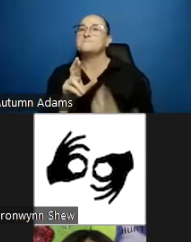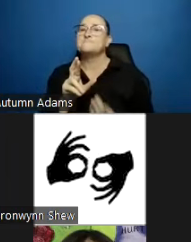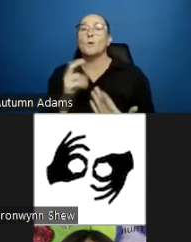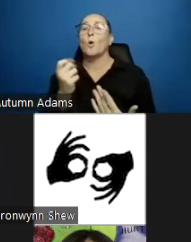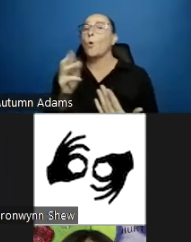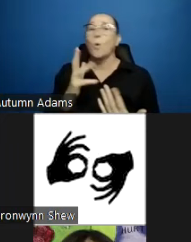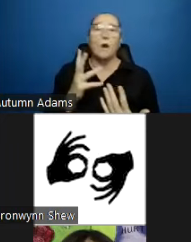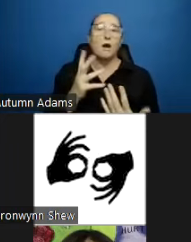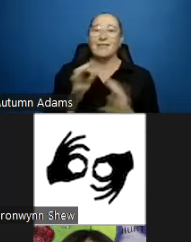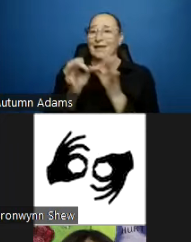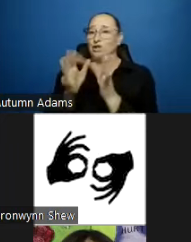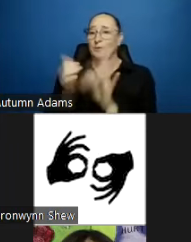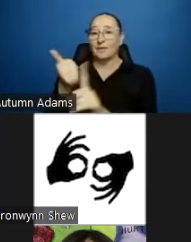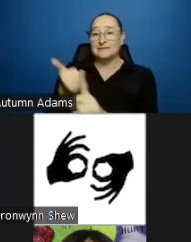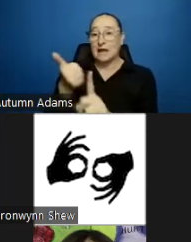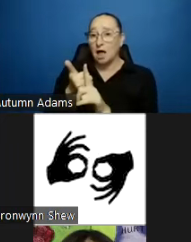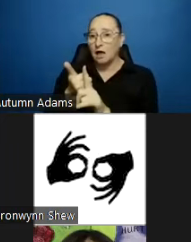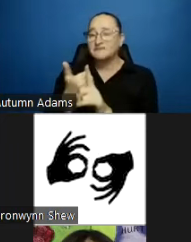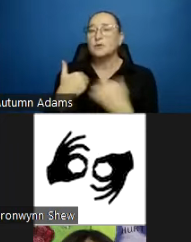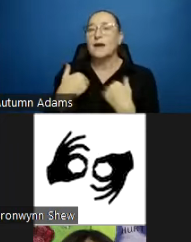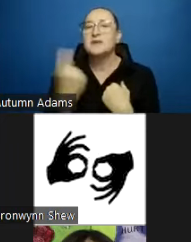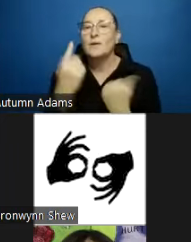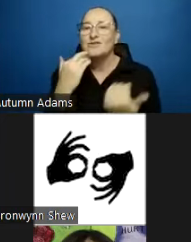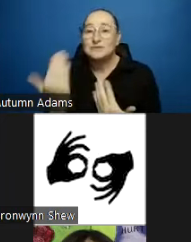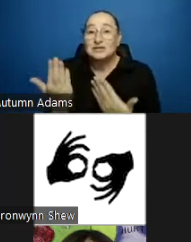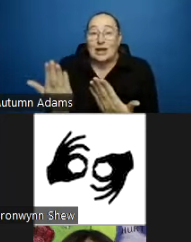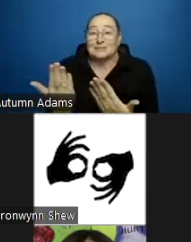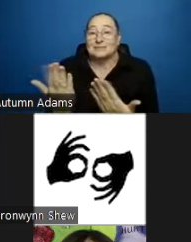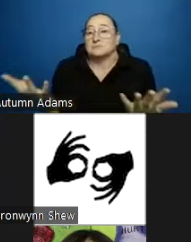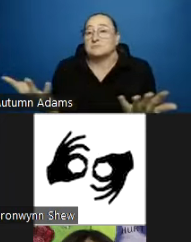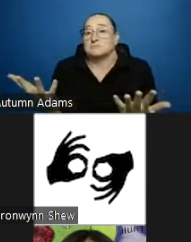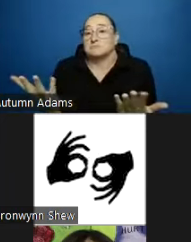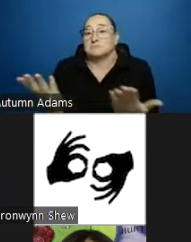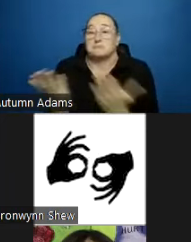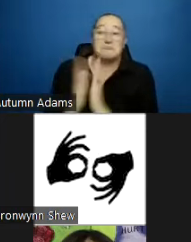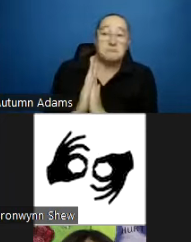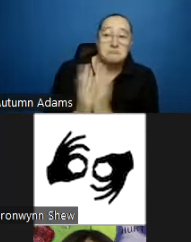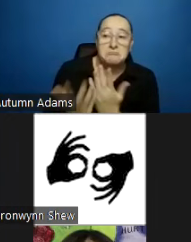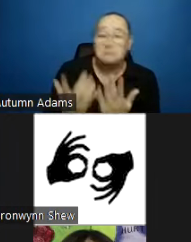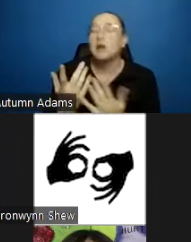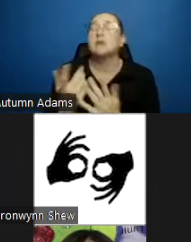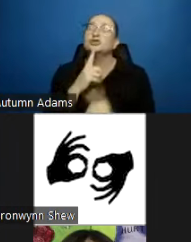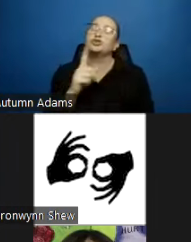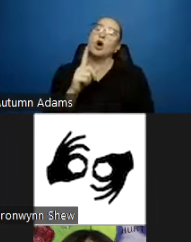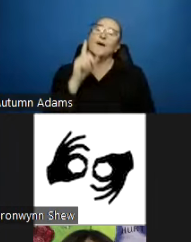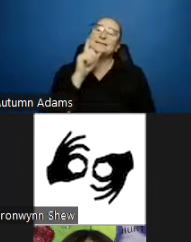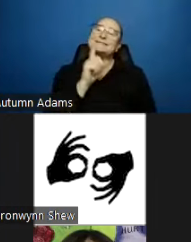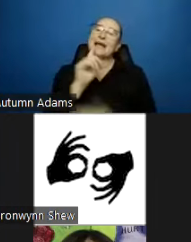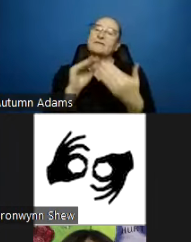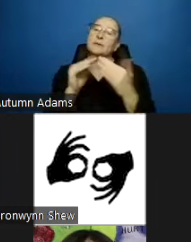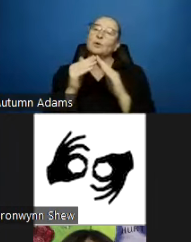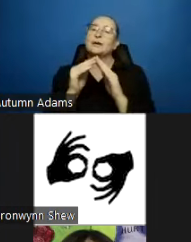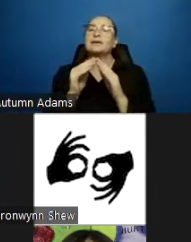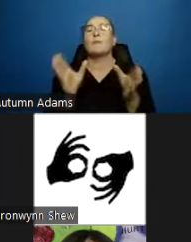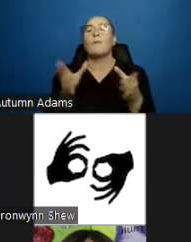the interpreter themselves. Do you have someone you would suggest? But because the deaf community is very, very small,